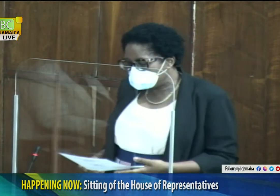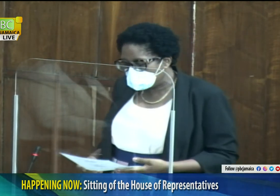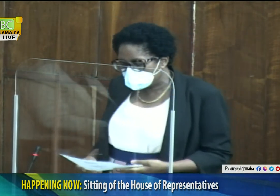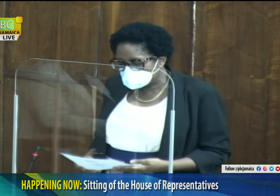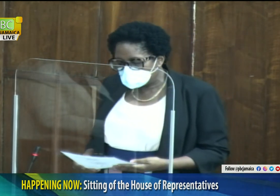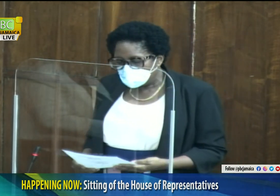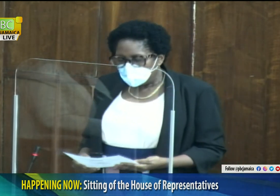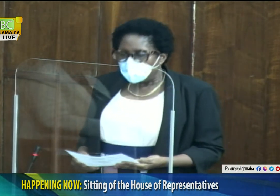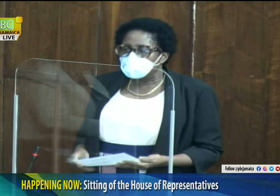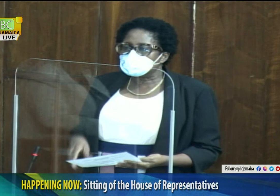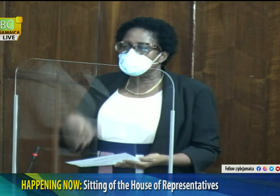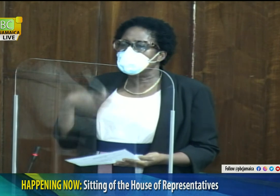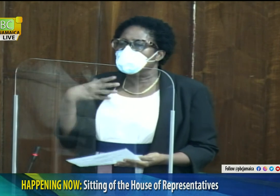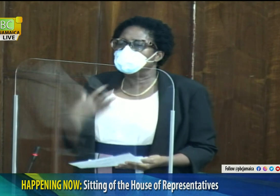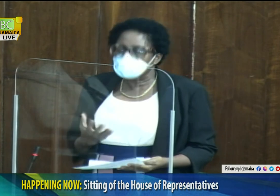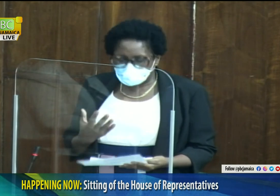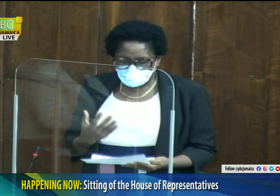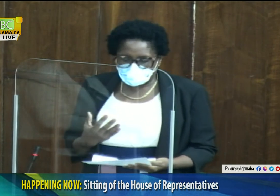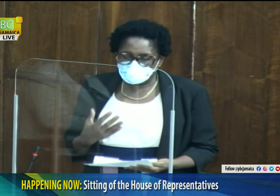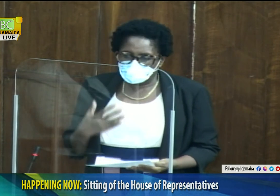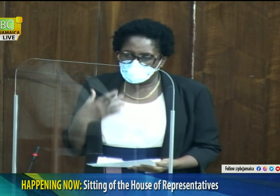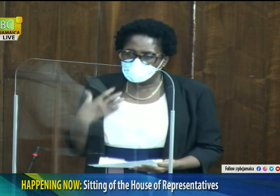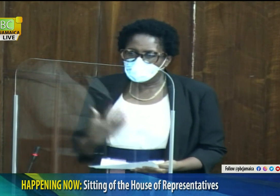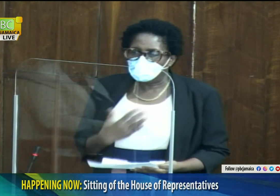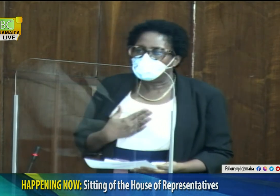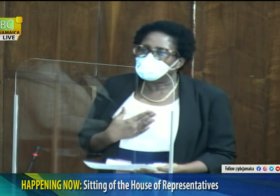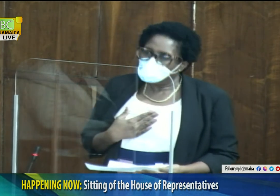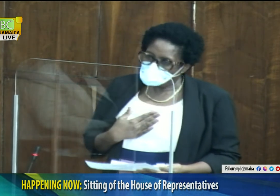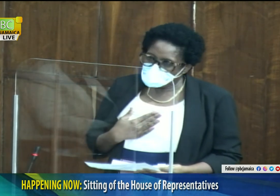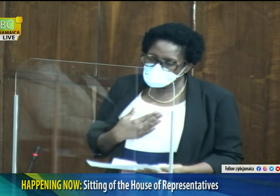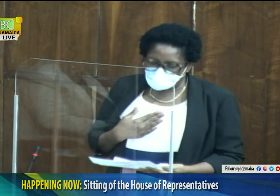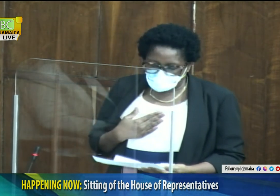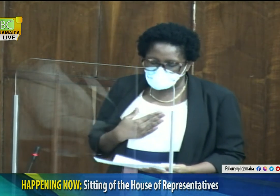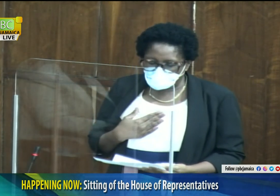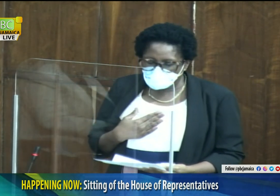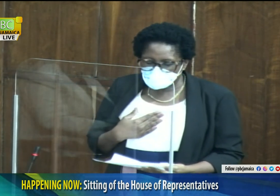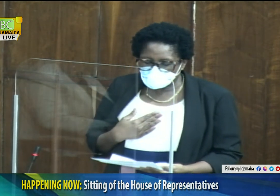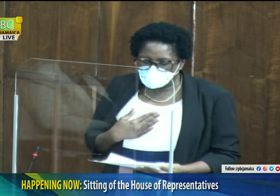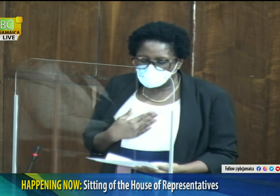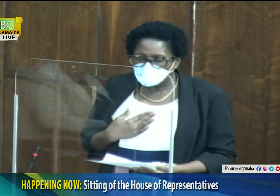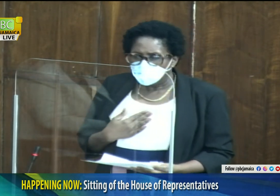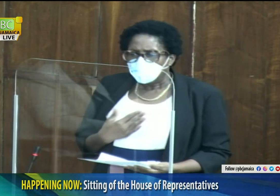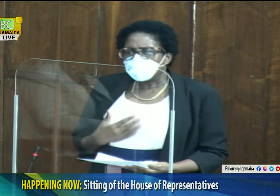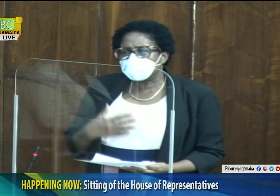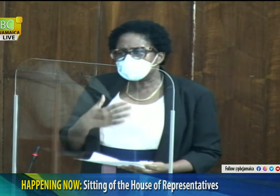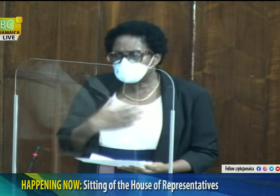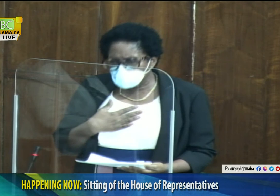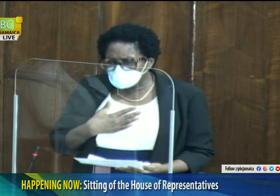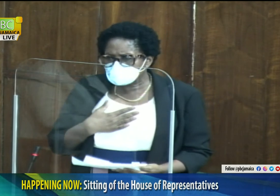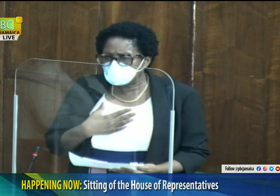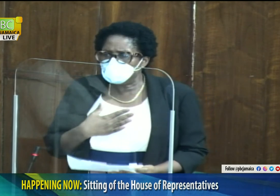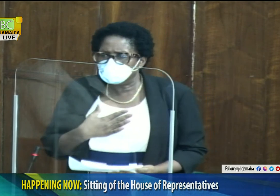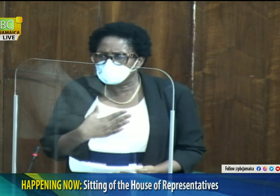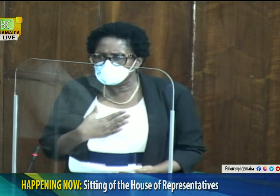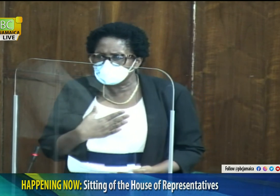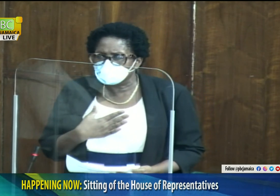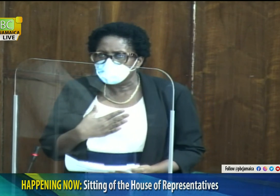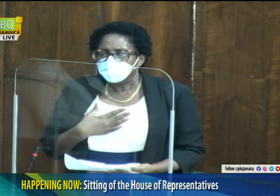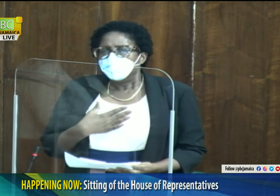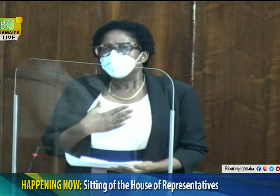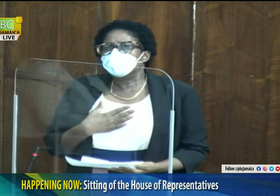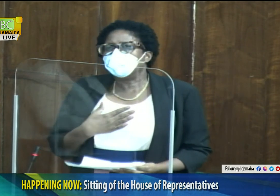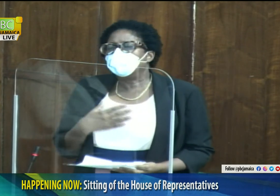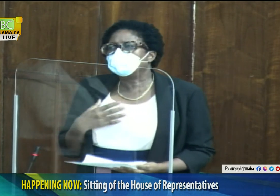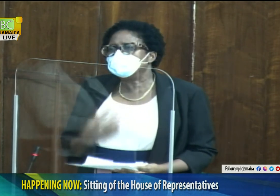sbas but to be honest um prime minister when i speak to stakeholders